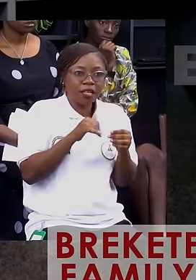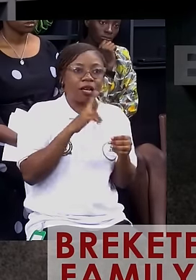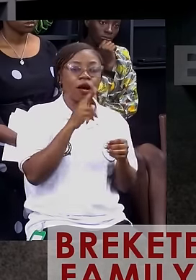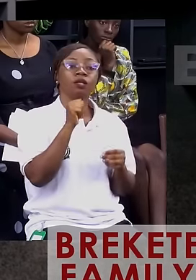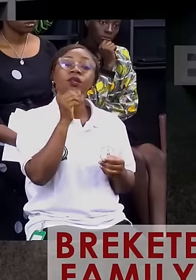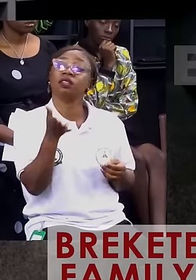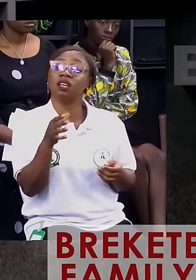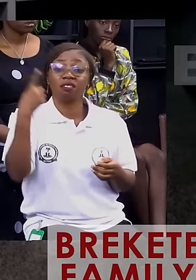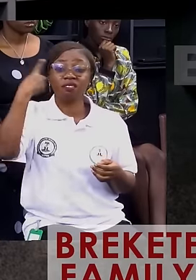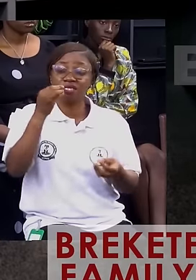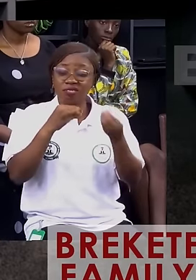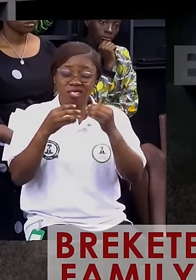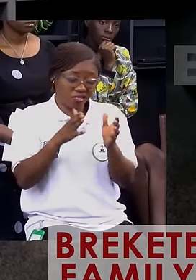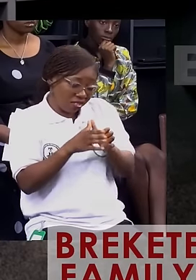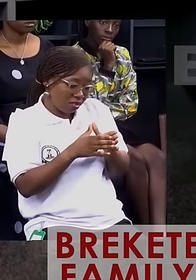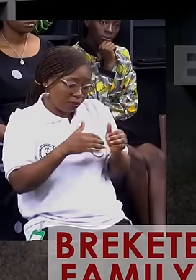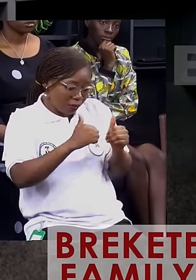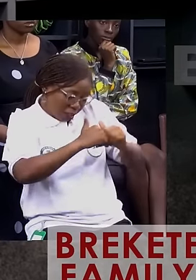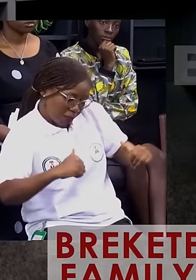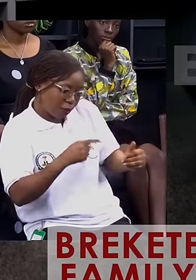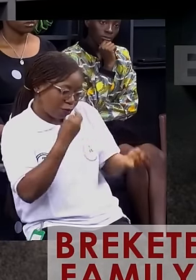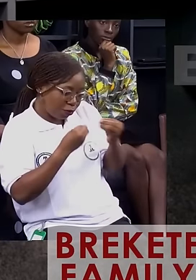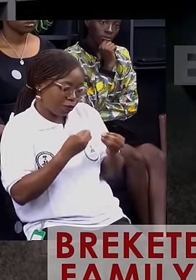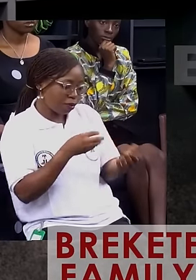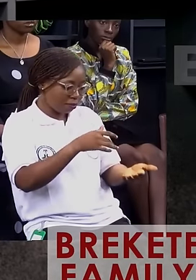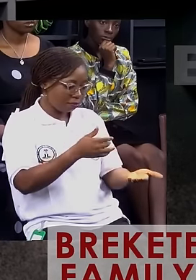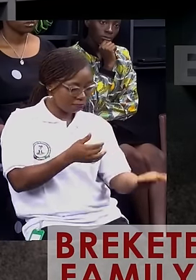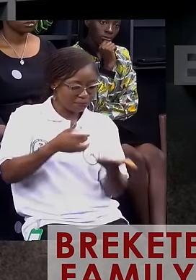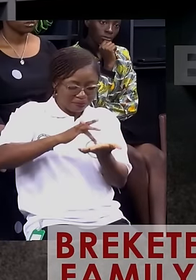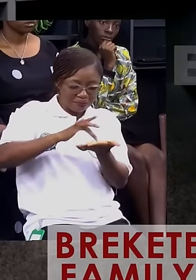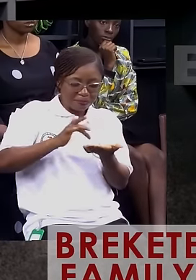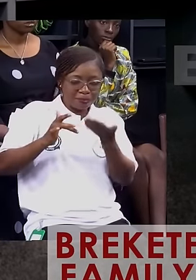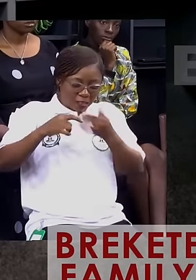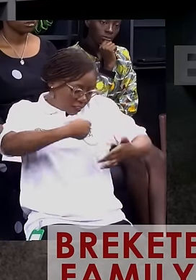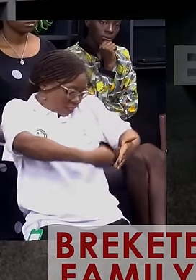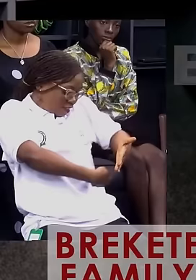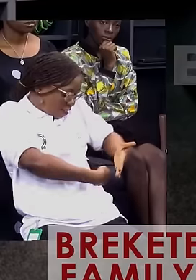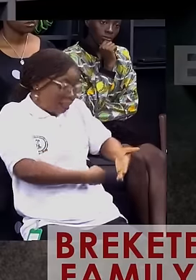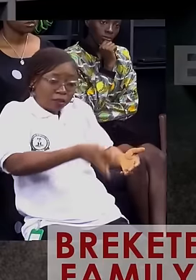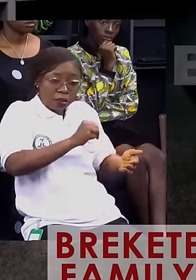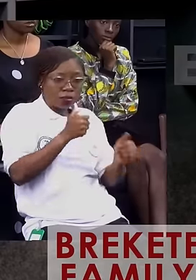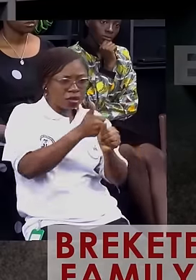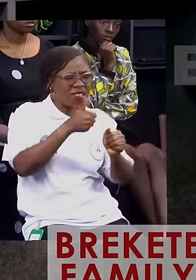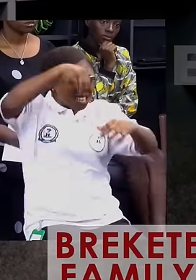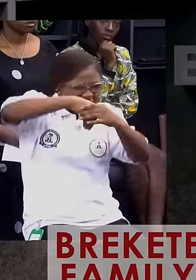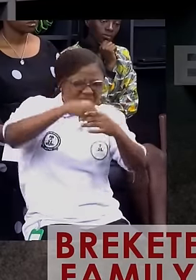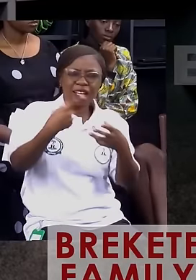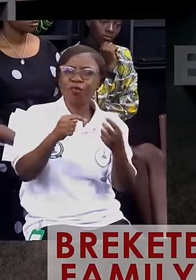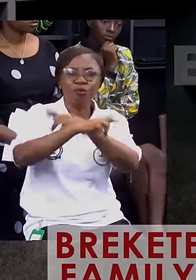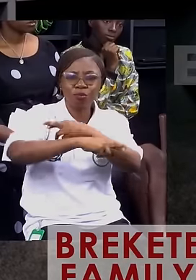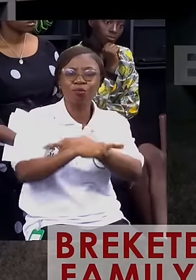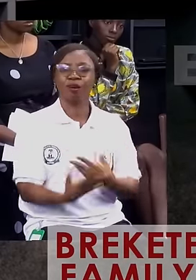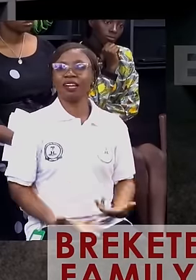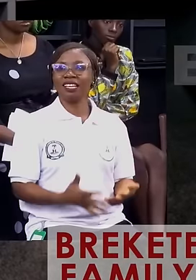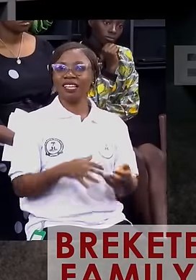came to they will separate the food and bring out the medication and still give themselves injection inside the room. So it